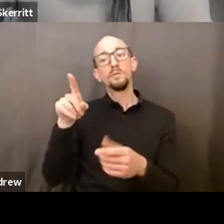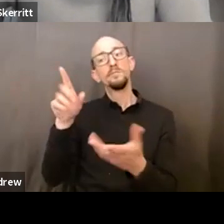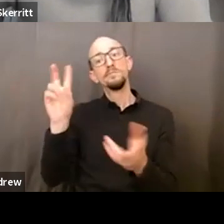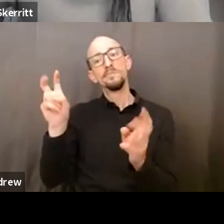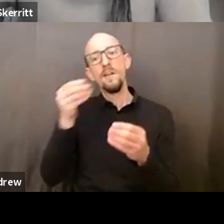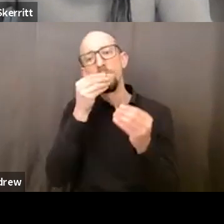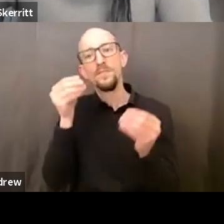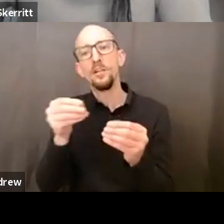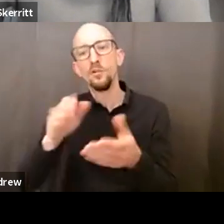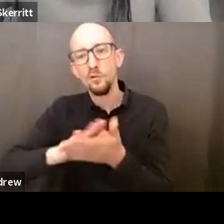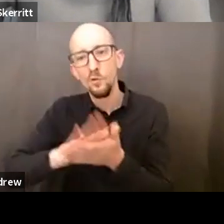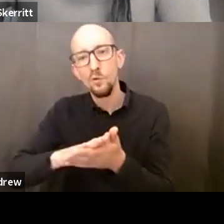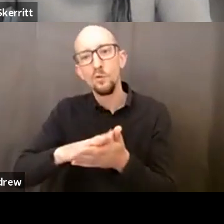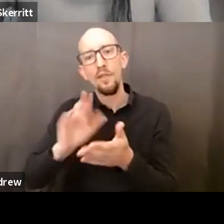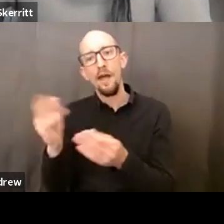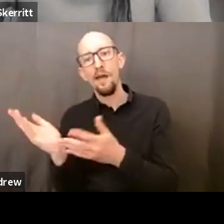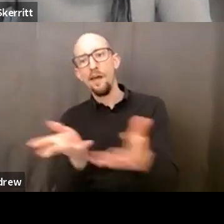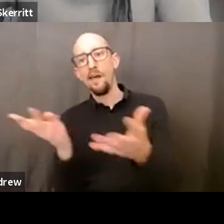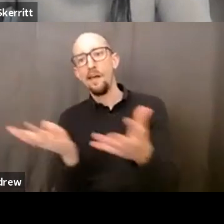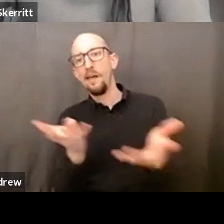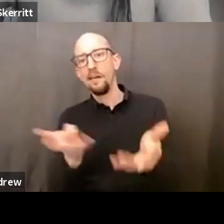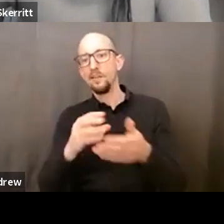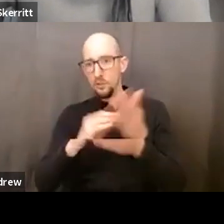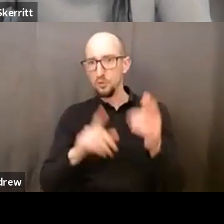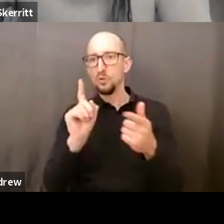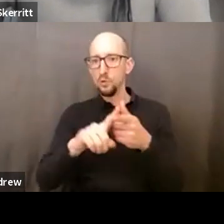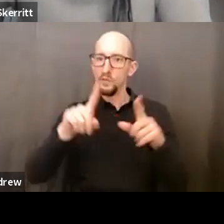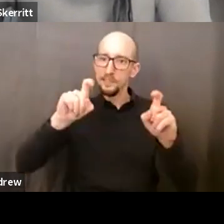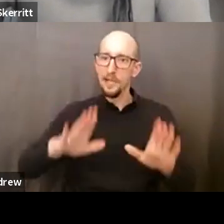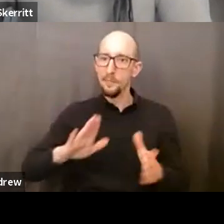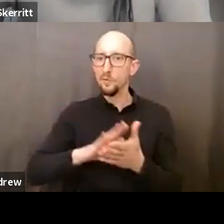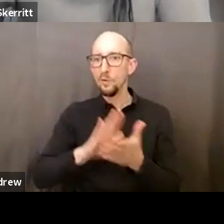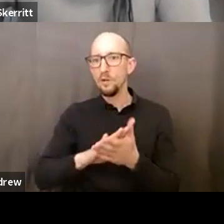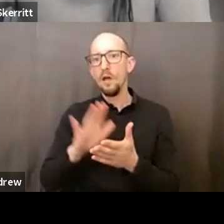So those are some of the reasons why I landed on lottery.